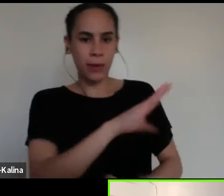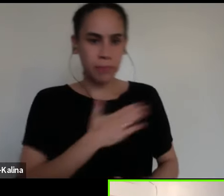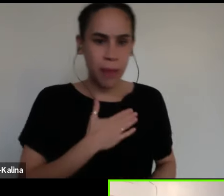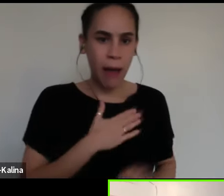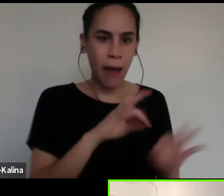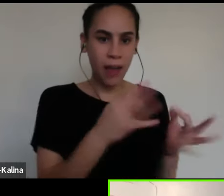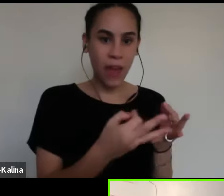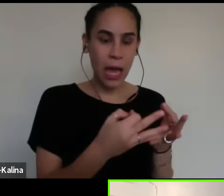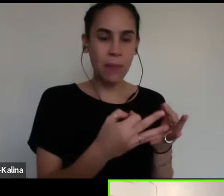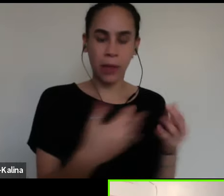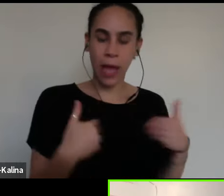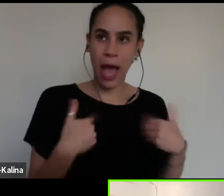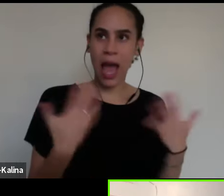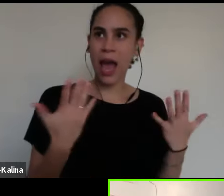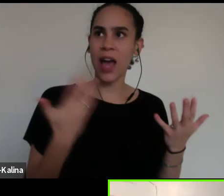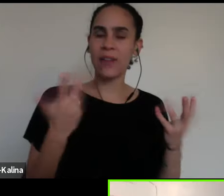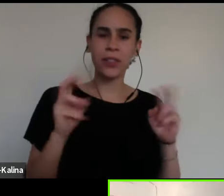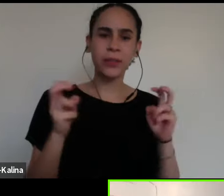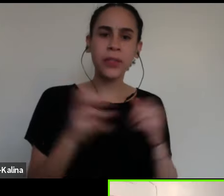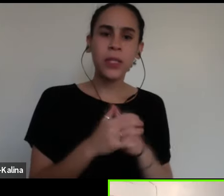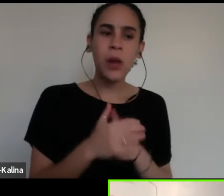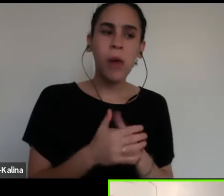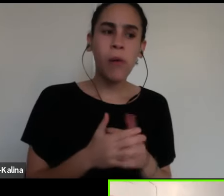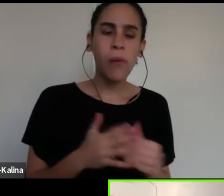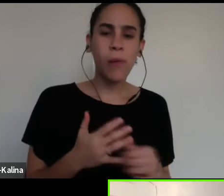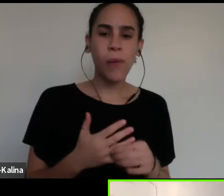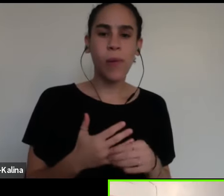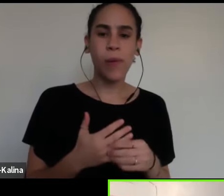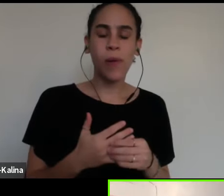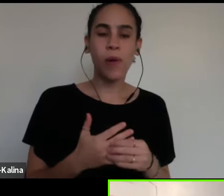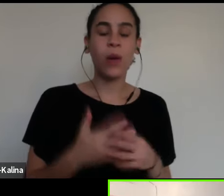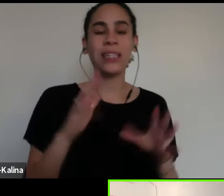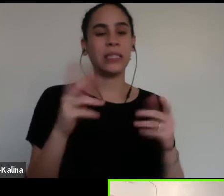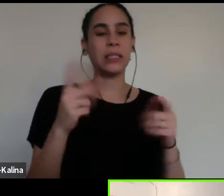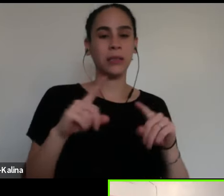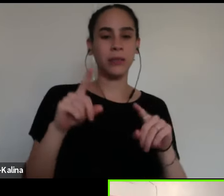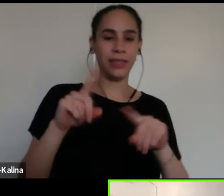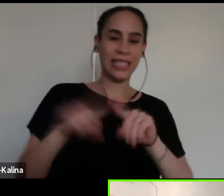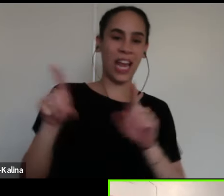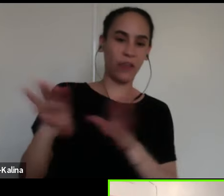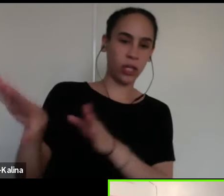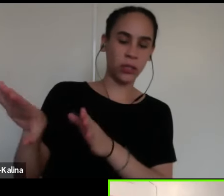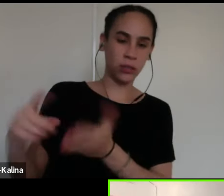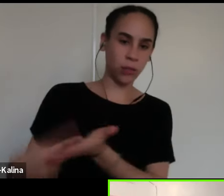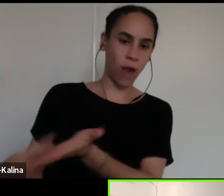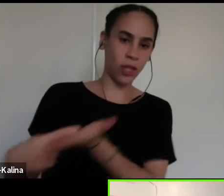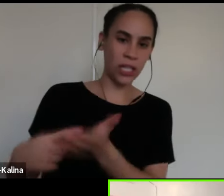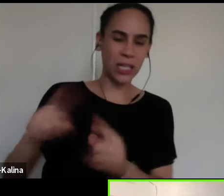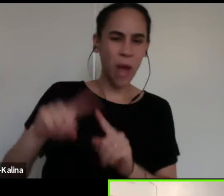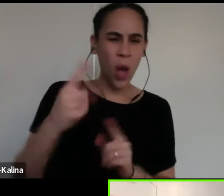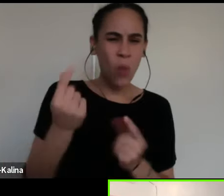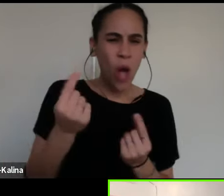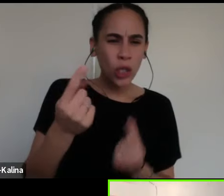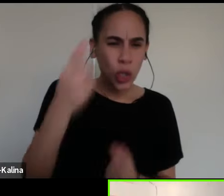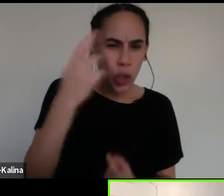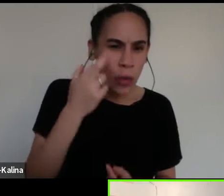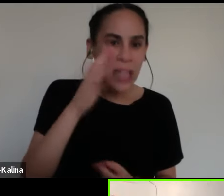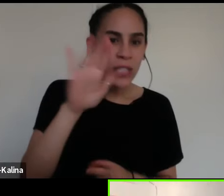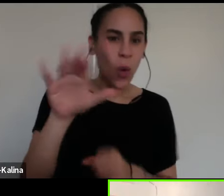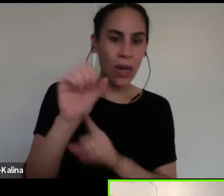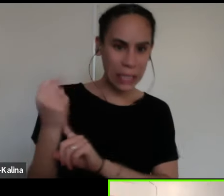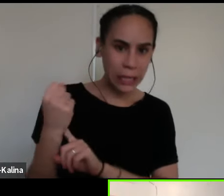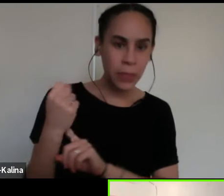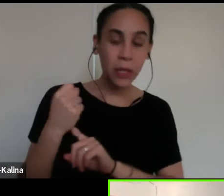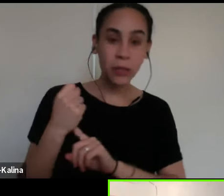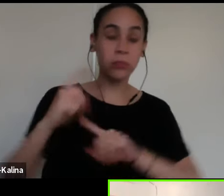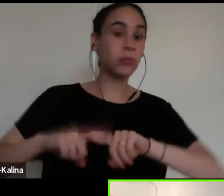this huge, we could talk about that. That's a whole different podcast, but what do you do when you realize that your circumstances are just going to be wildly different than you thought